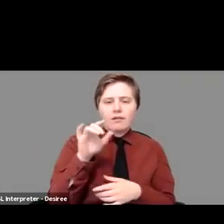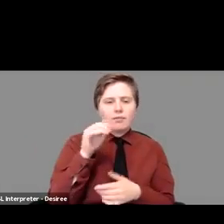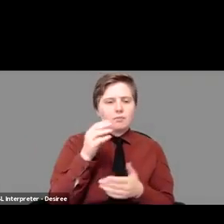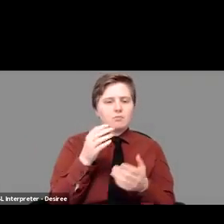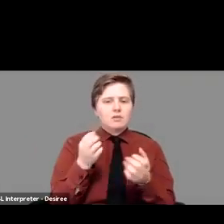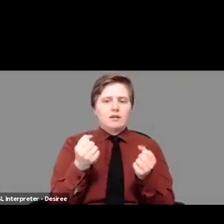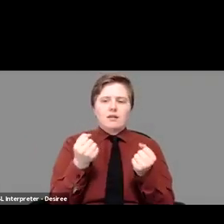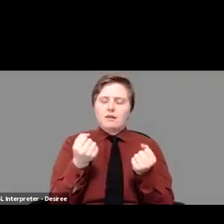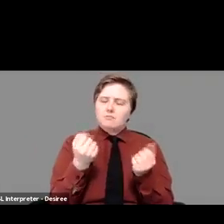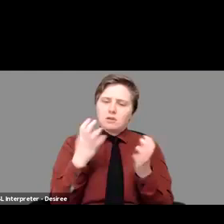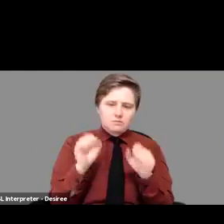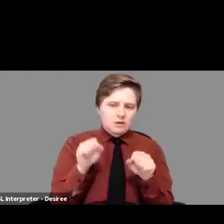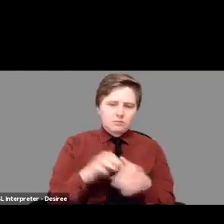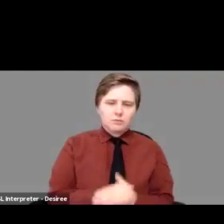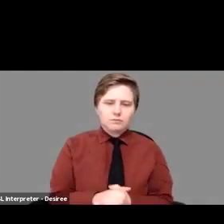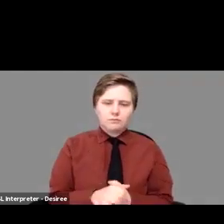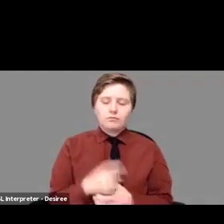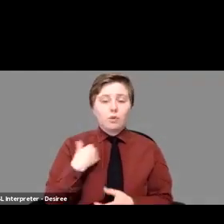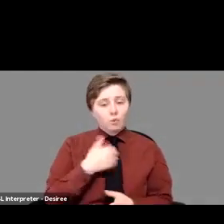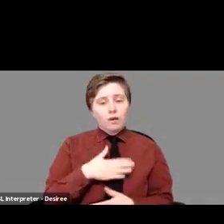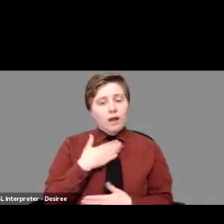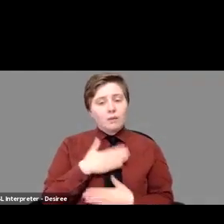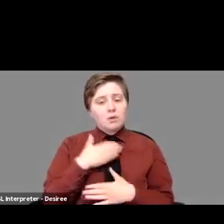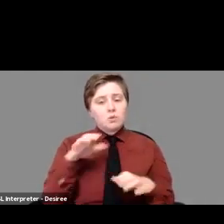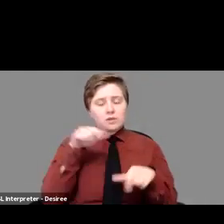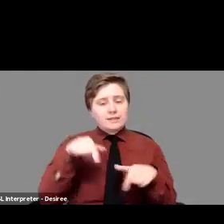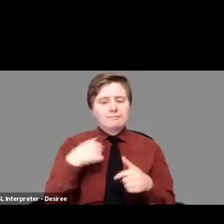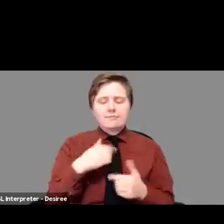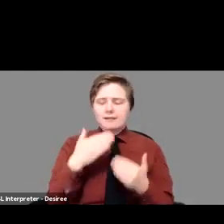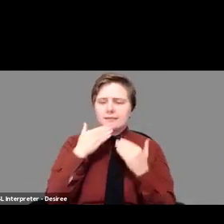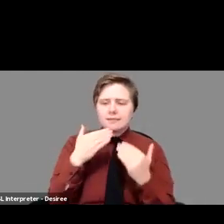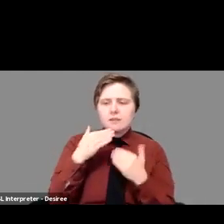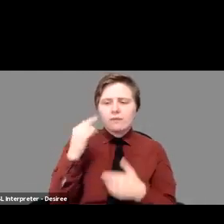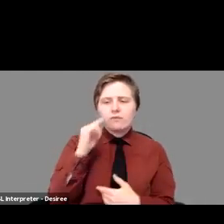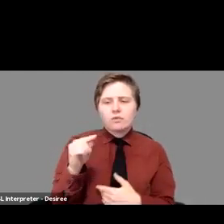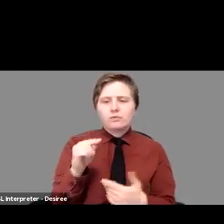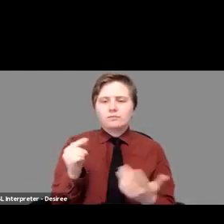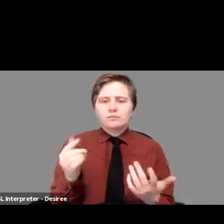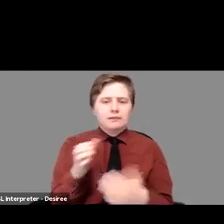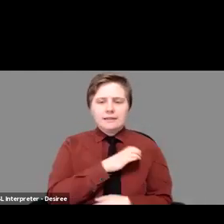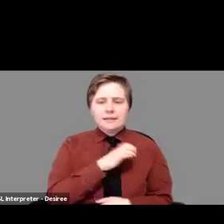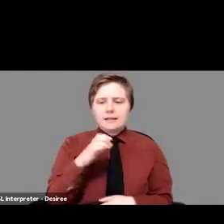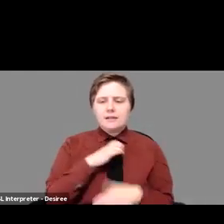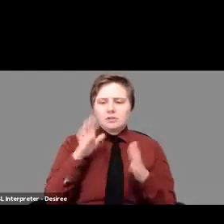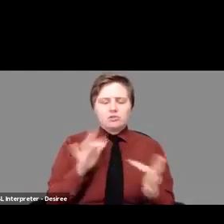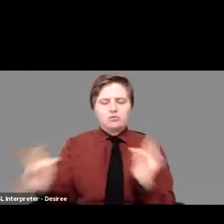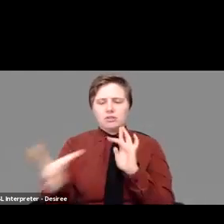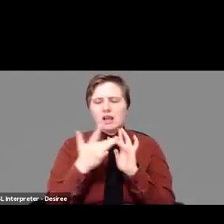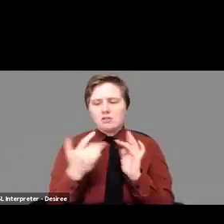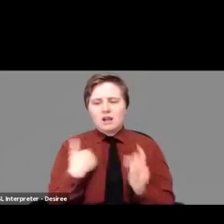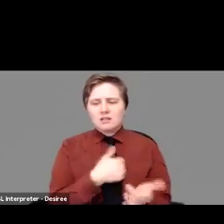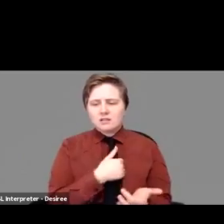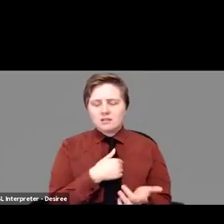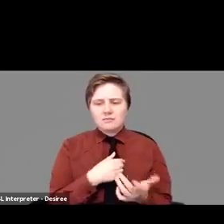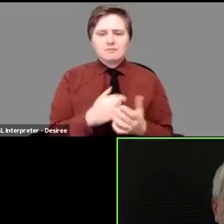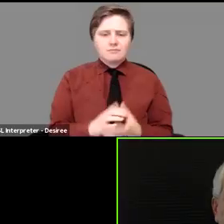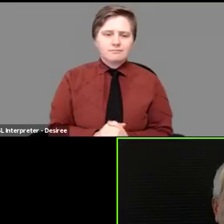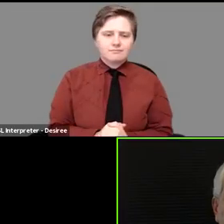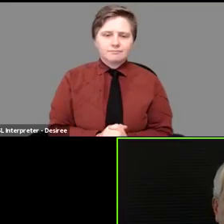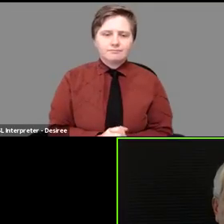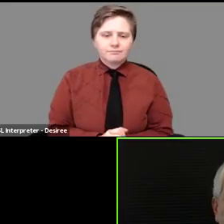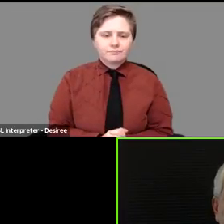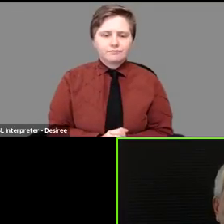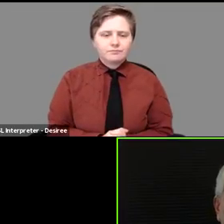every extent possible. So we're pleased to do this. And I thank you for the commissioners reaching out to us for this service.